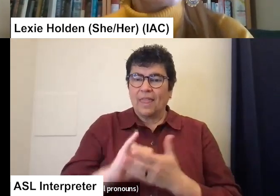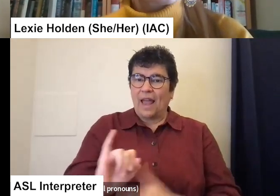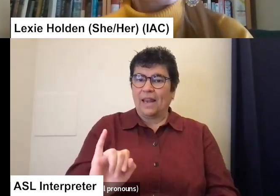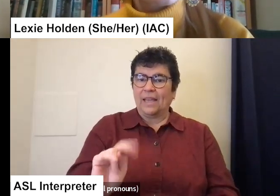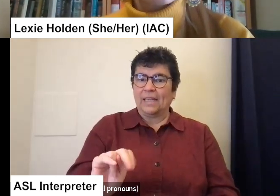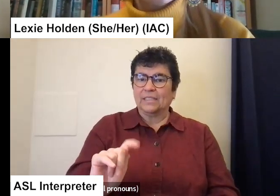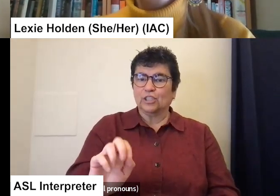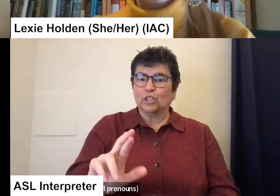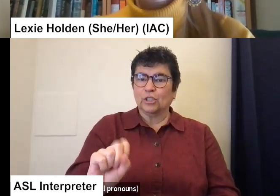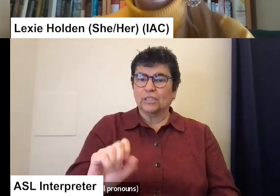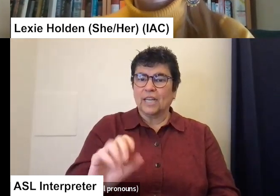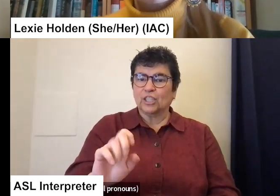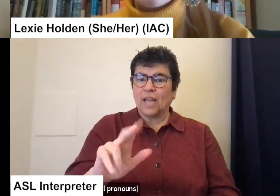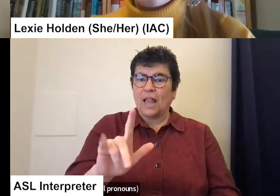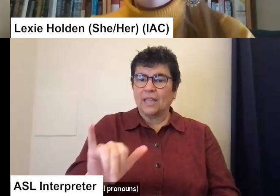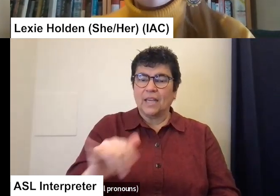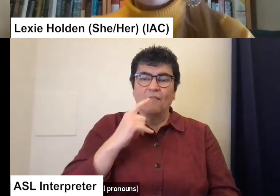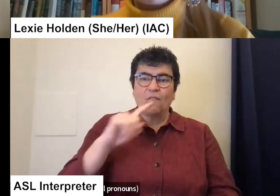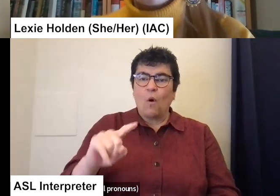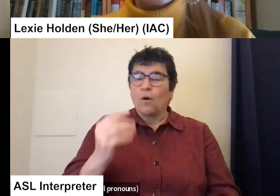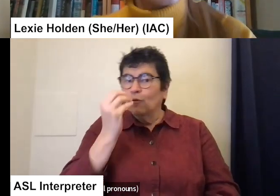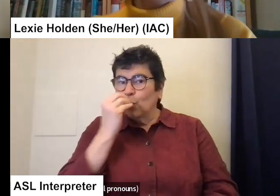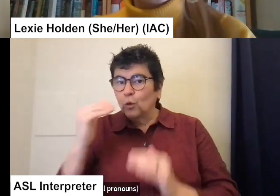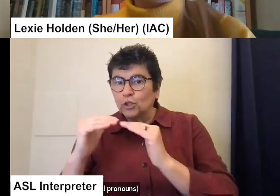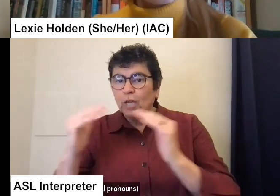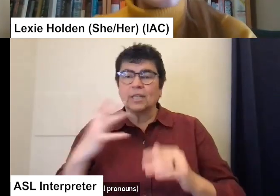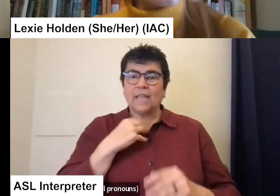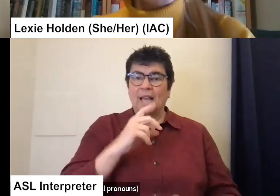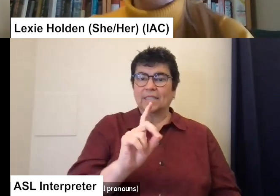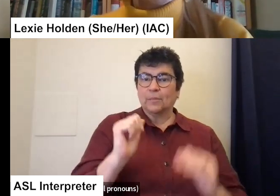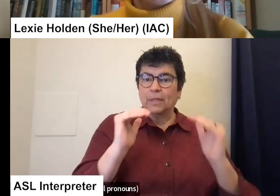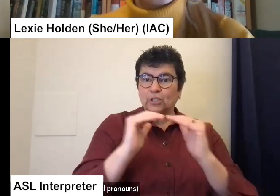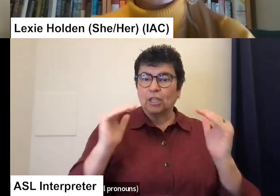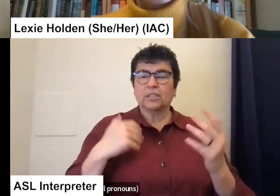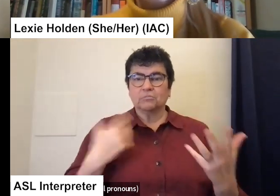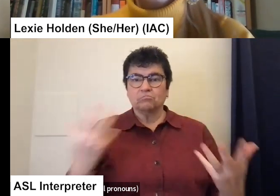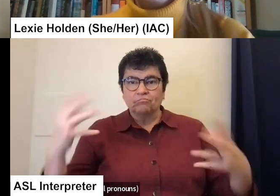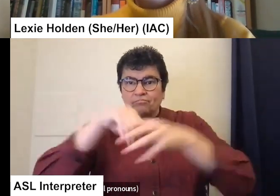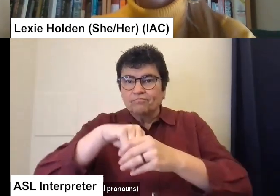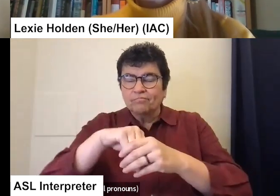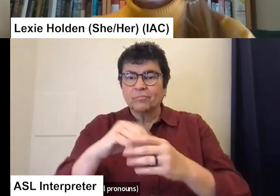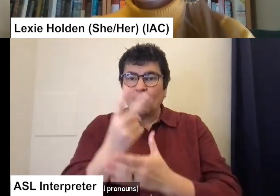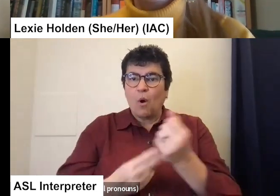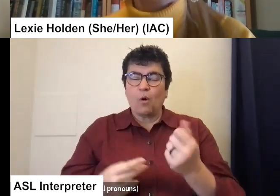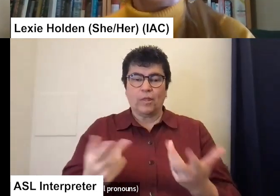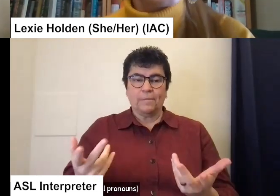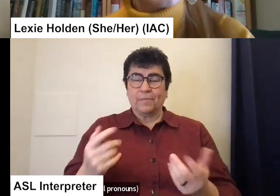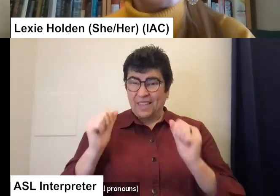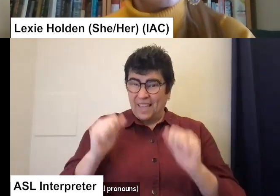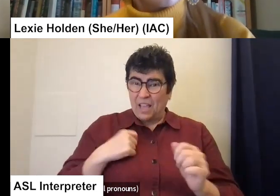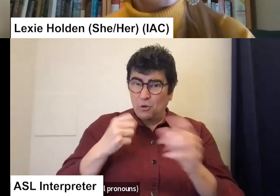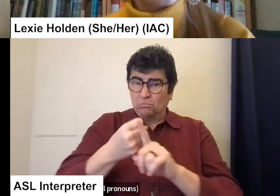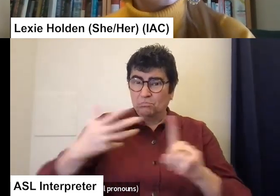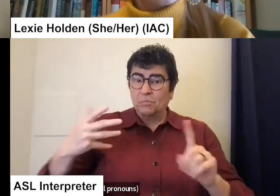food justice and disability justice. Do you mind saying a little bit more, especially, you know, in light of the